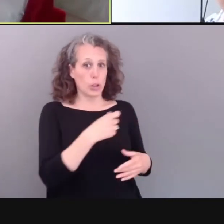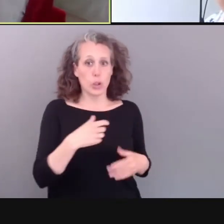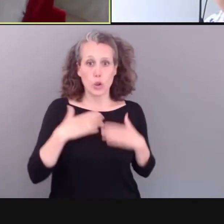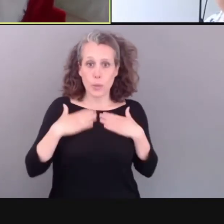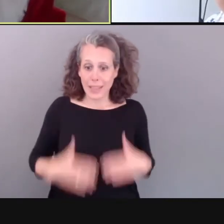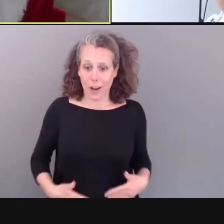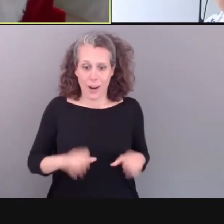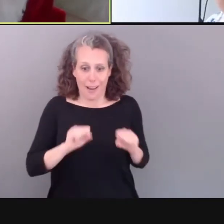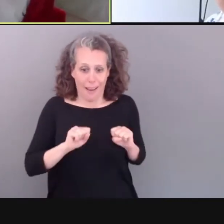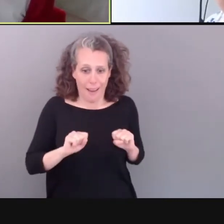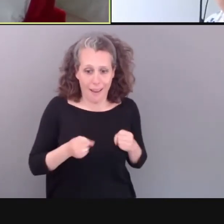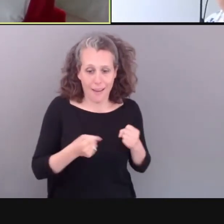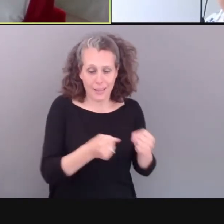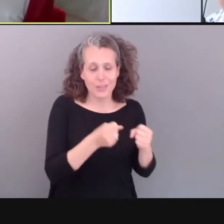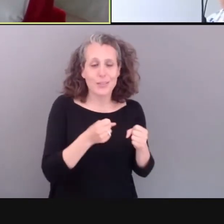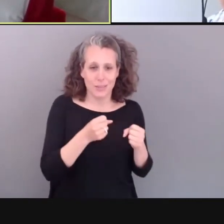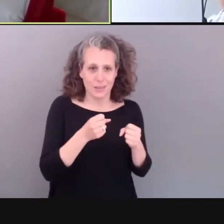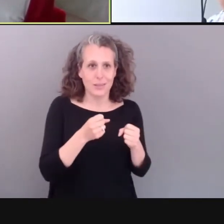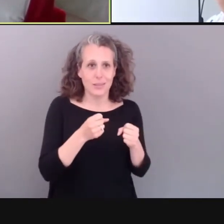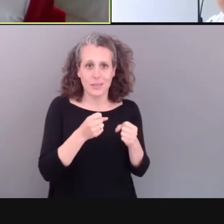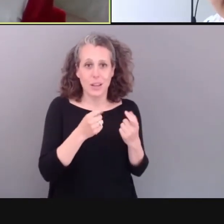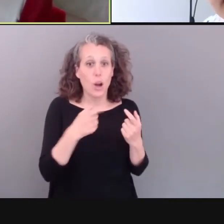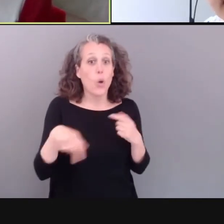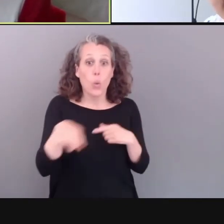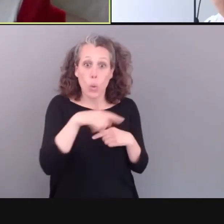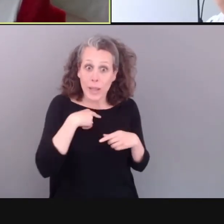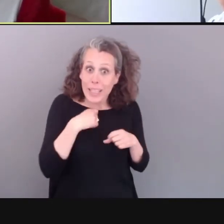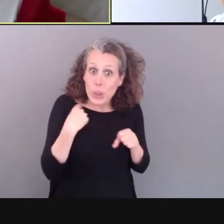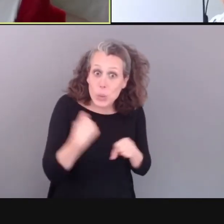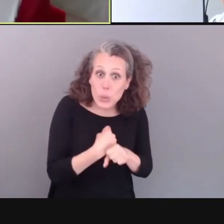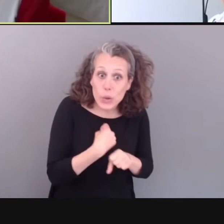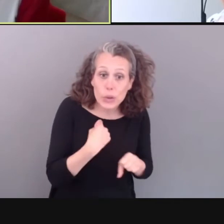actions, there's a limit to what can be done in